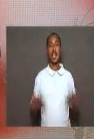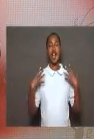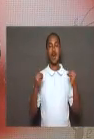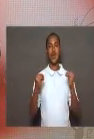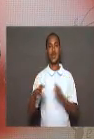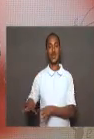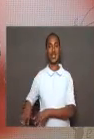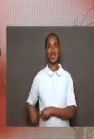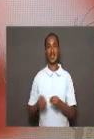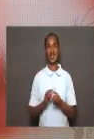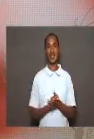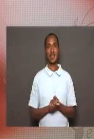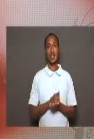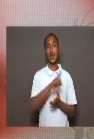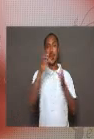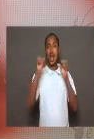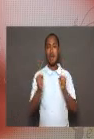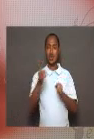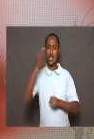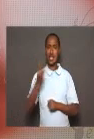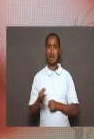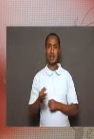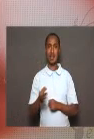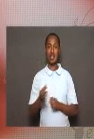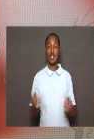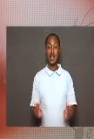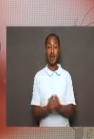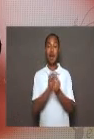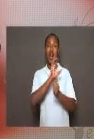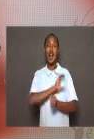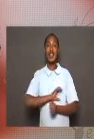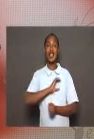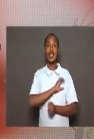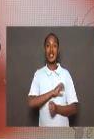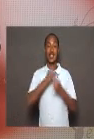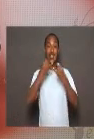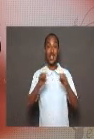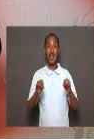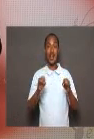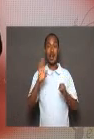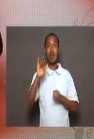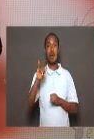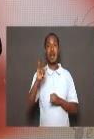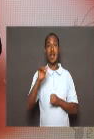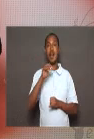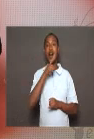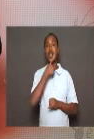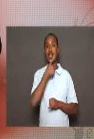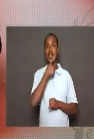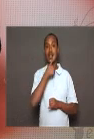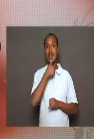Hello, students. Were you able to determine the common characteristic shared by